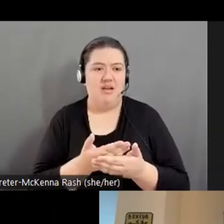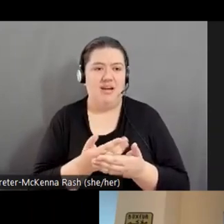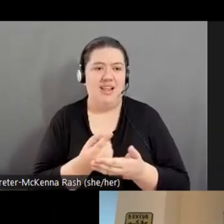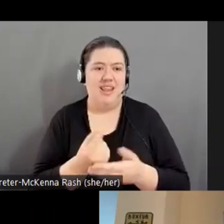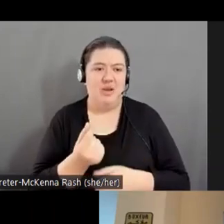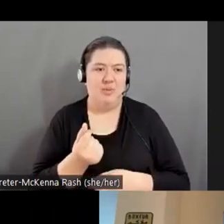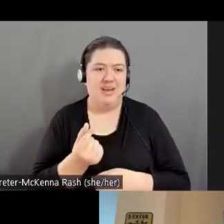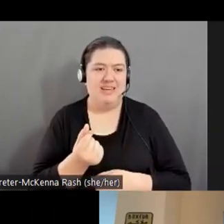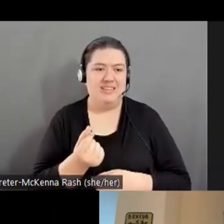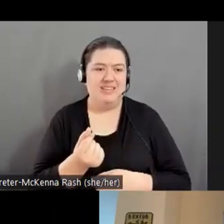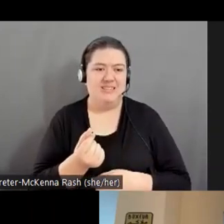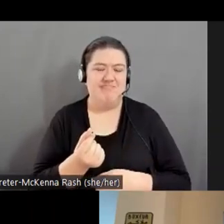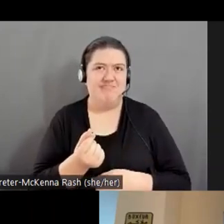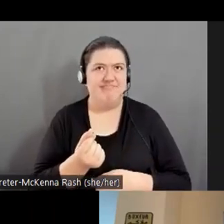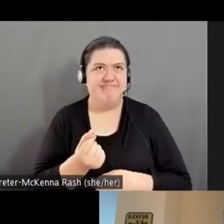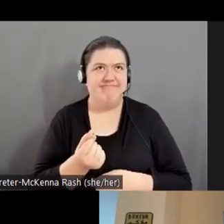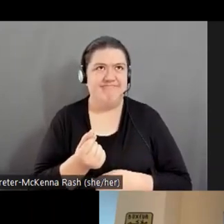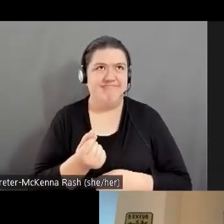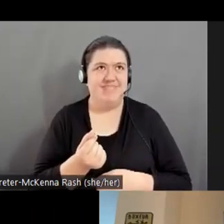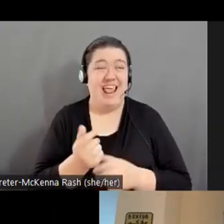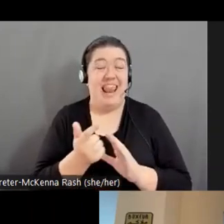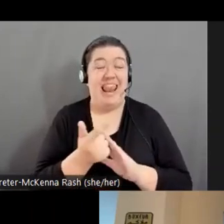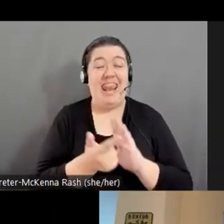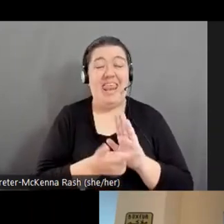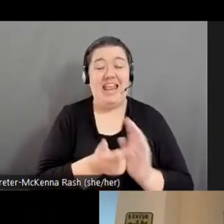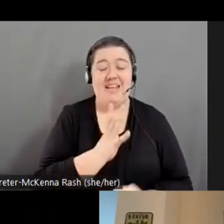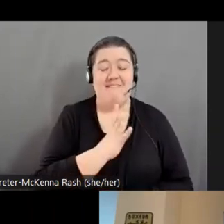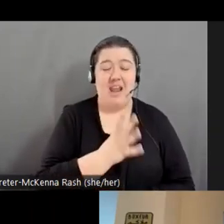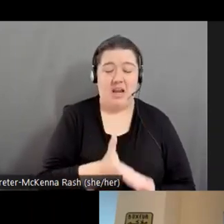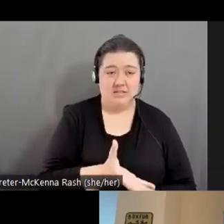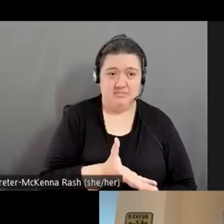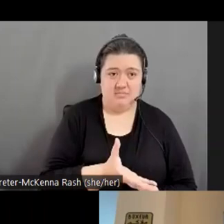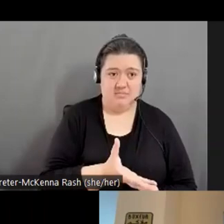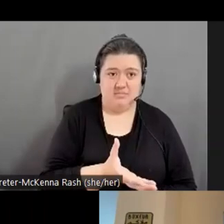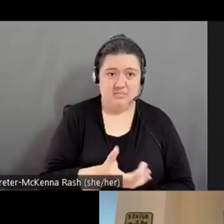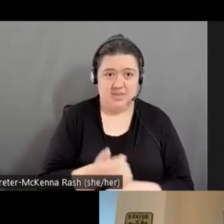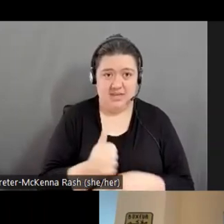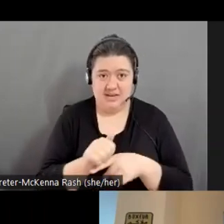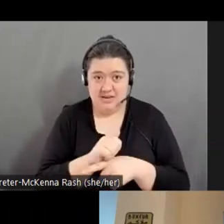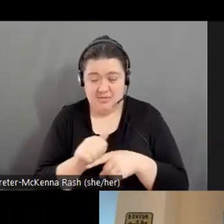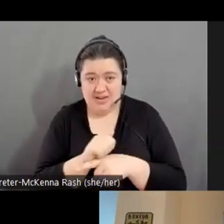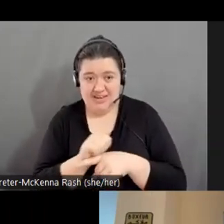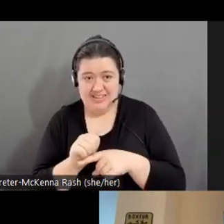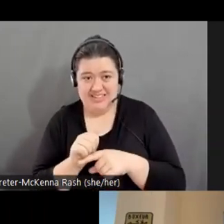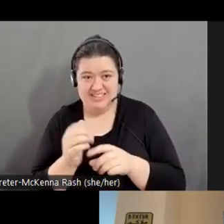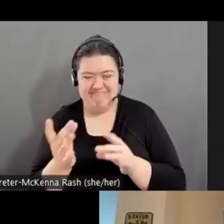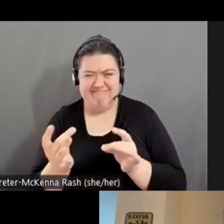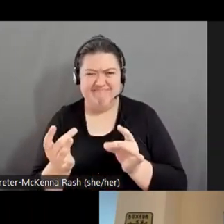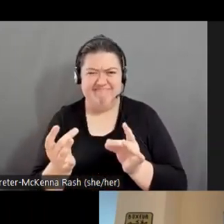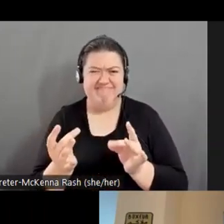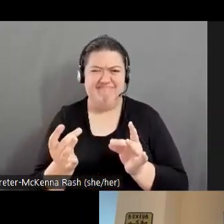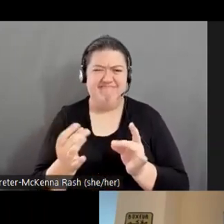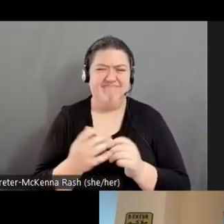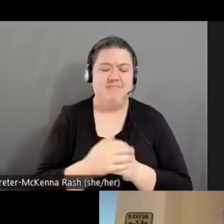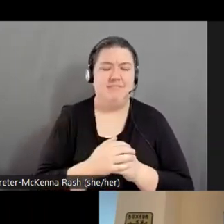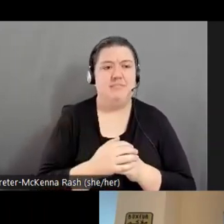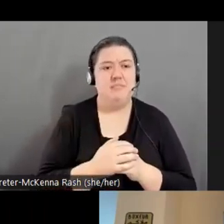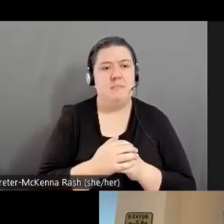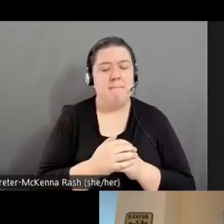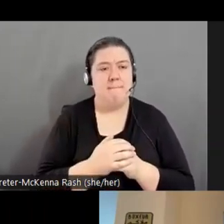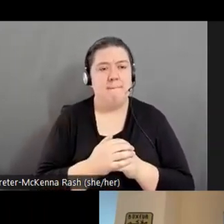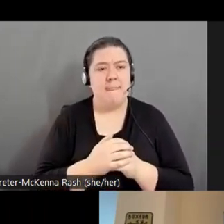bit. Legally, it's fine. In practice, it gets kind of sketchy at that point. So,